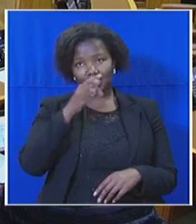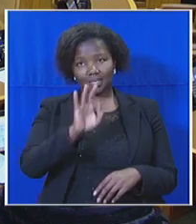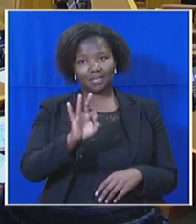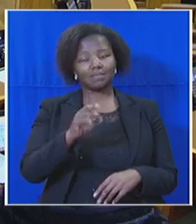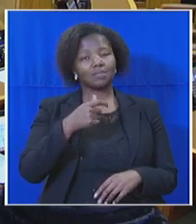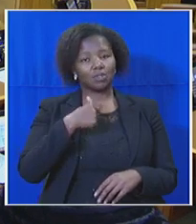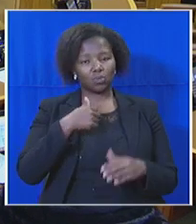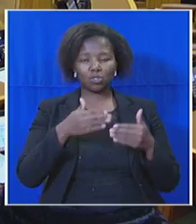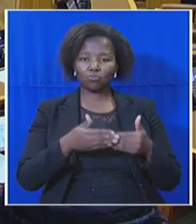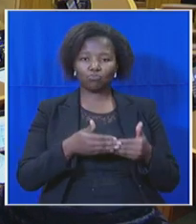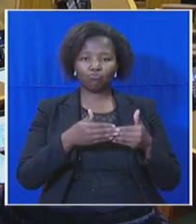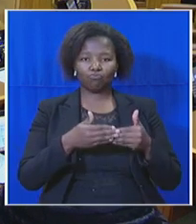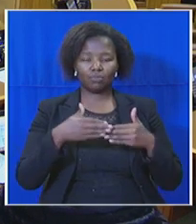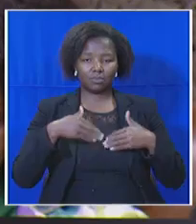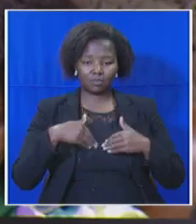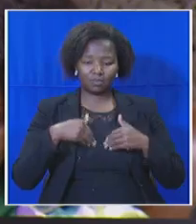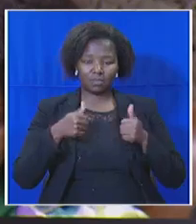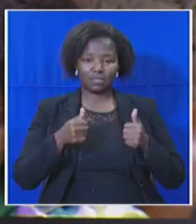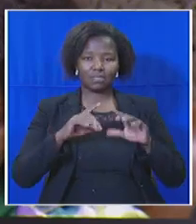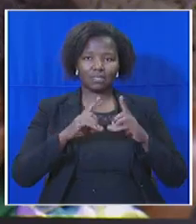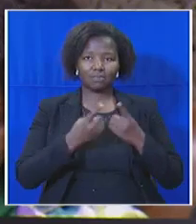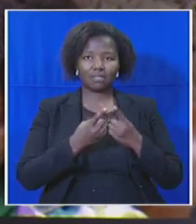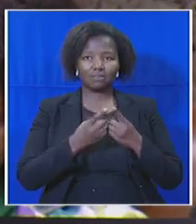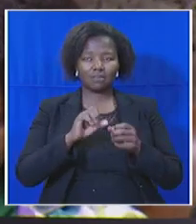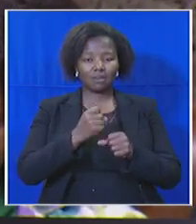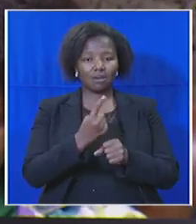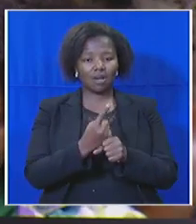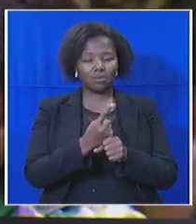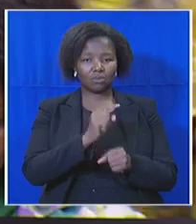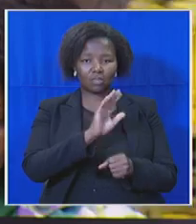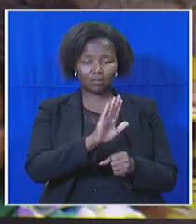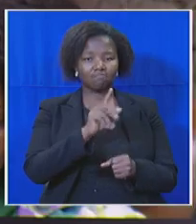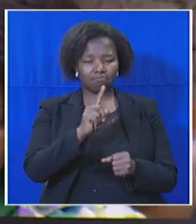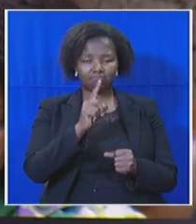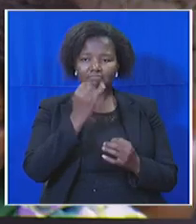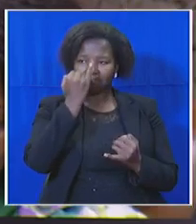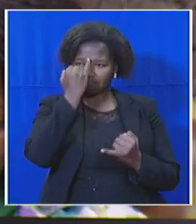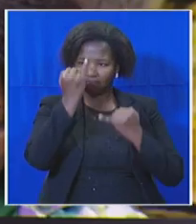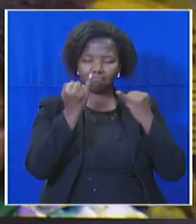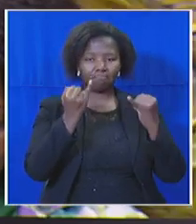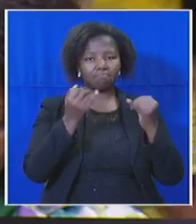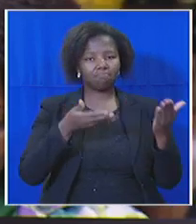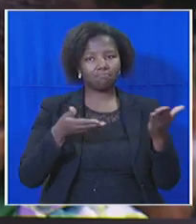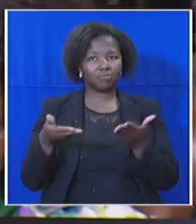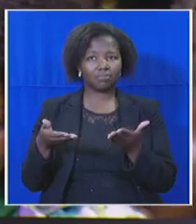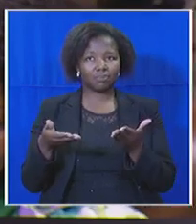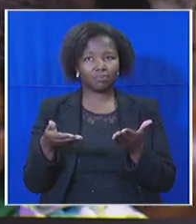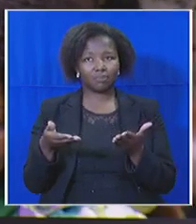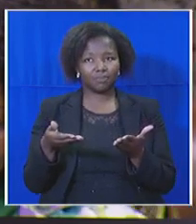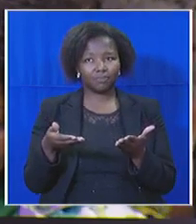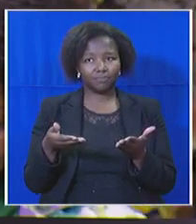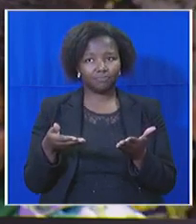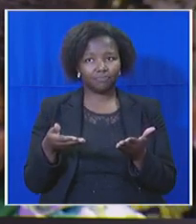ya rihanyo ya le Gauteng ku va yi tekile magoza ya ku tumbuluxa National Health Insurance a